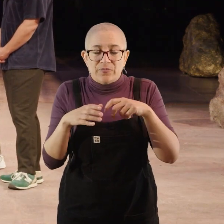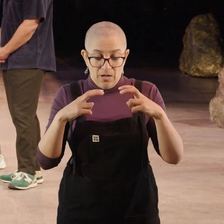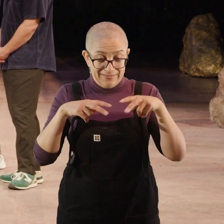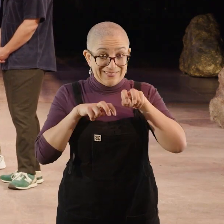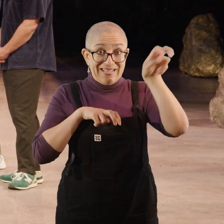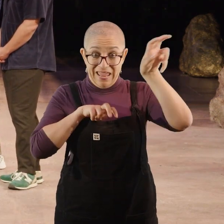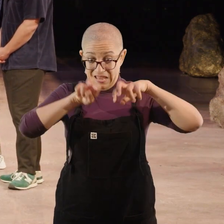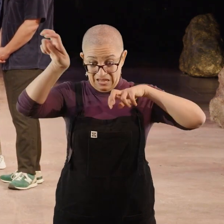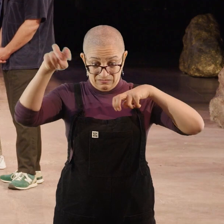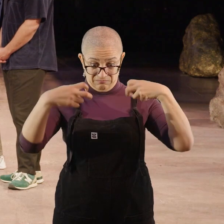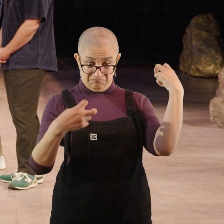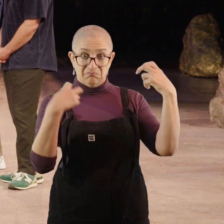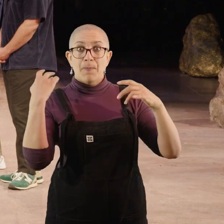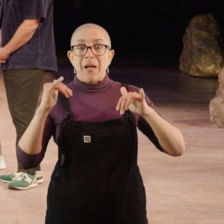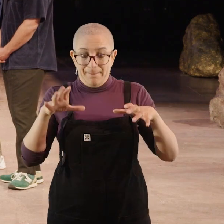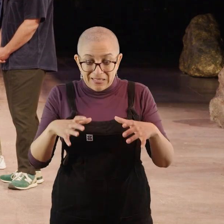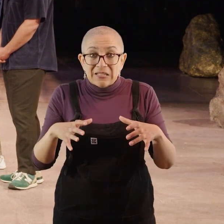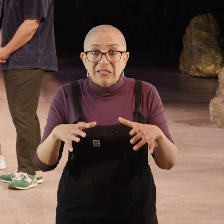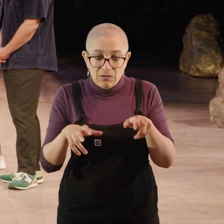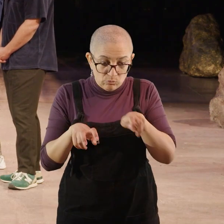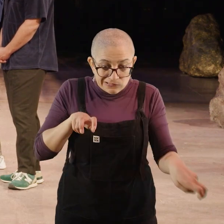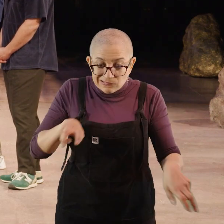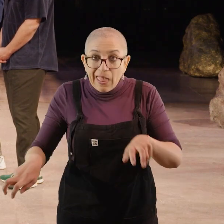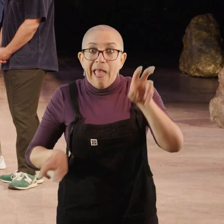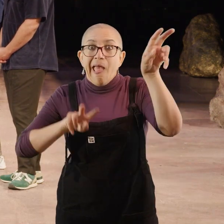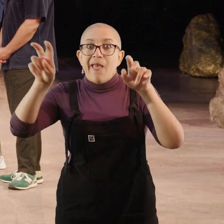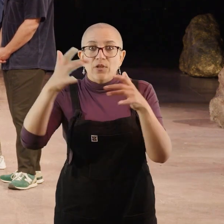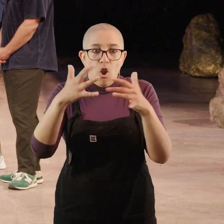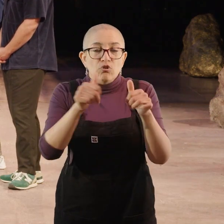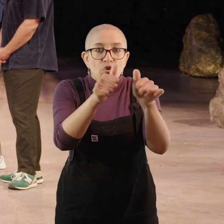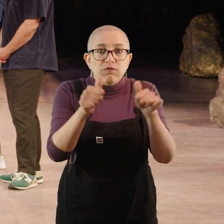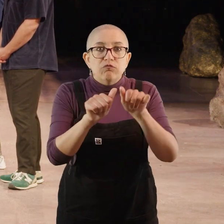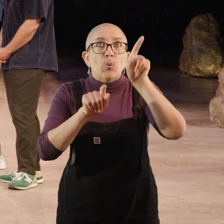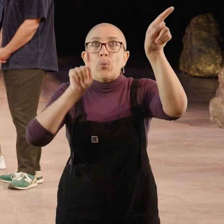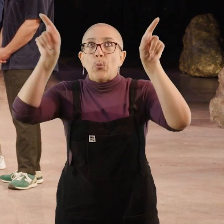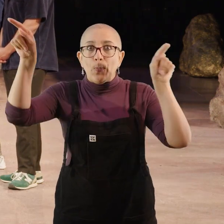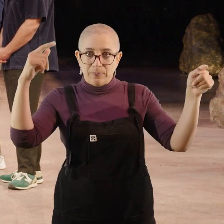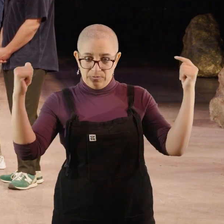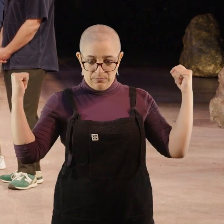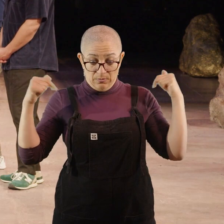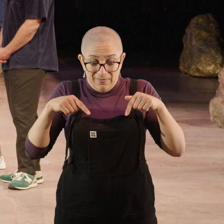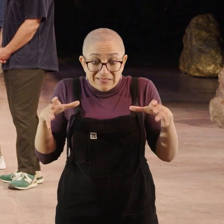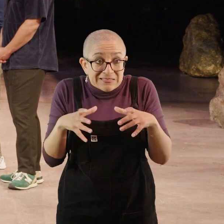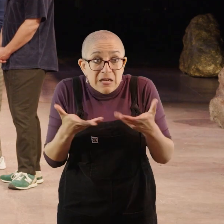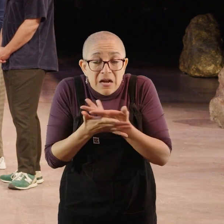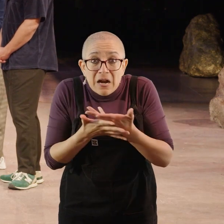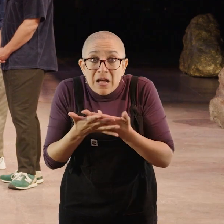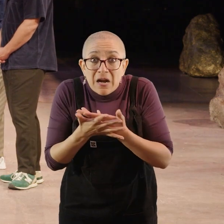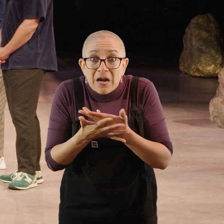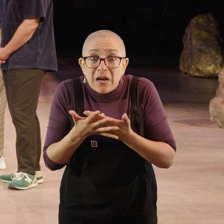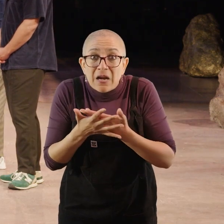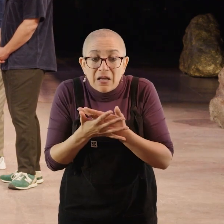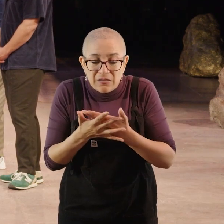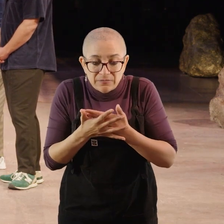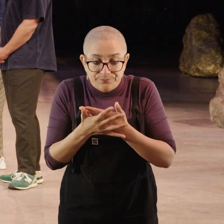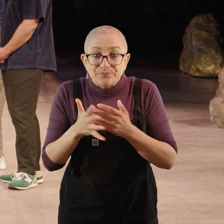stairwell, maybe, where there are lots of entrances, rooms, and lots of very staircases. close. Yeah. That makes it sound like